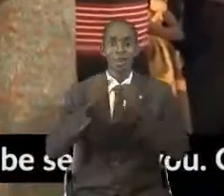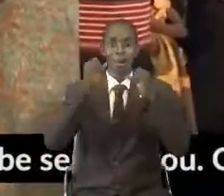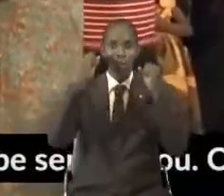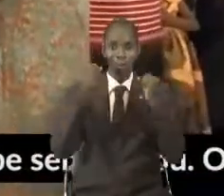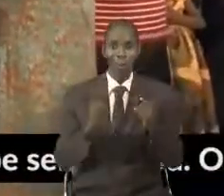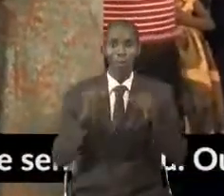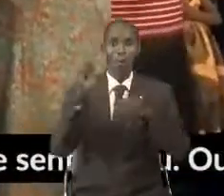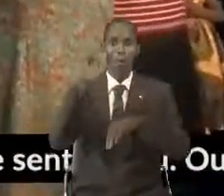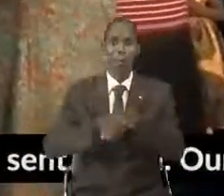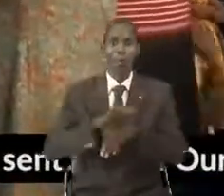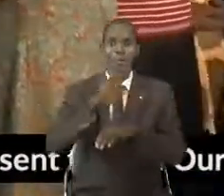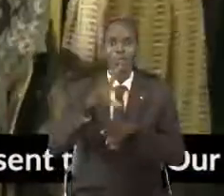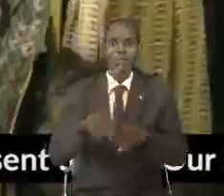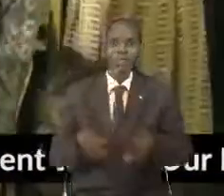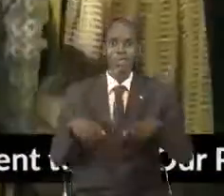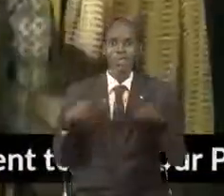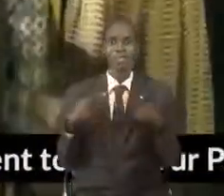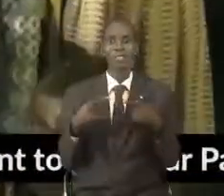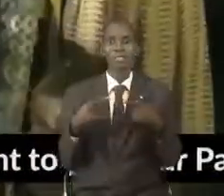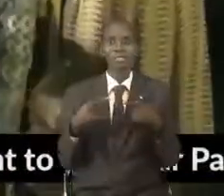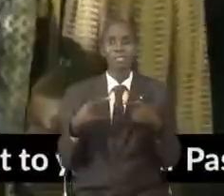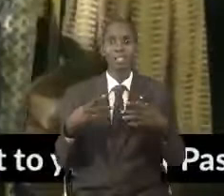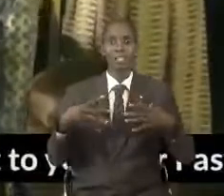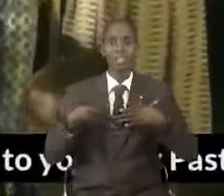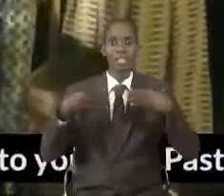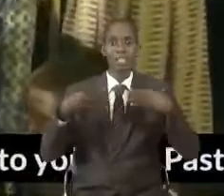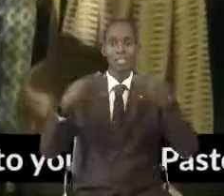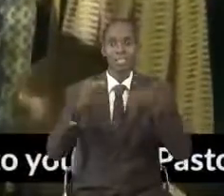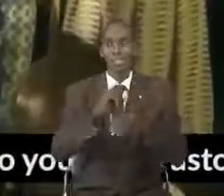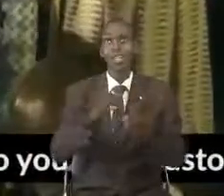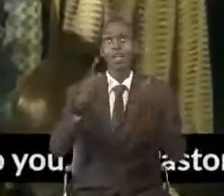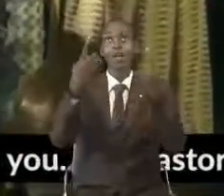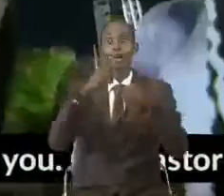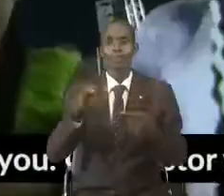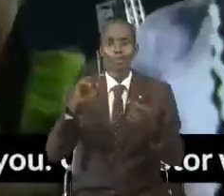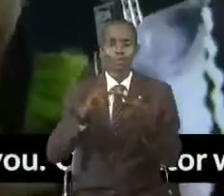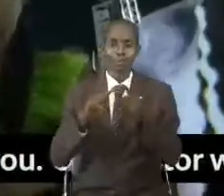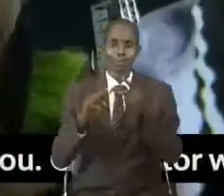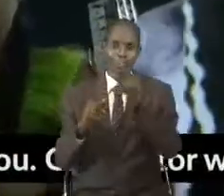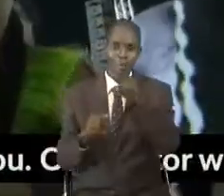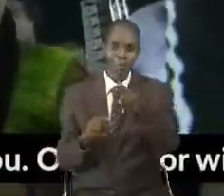Tonight. I said tonight. Power